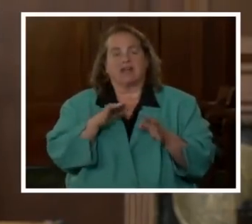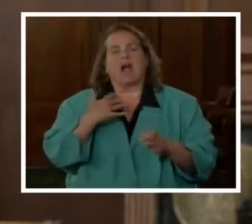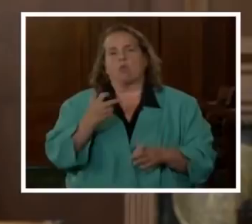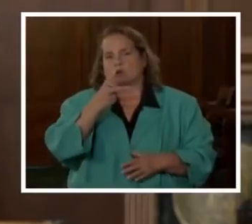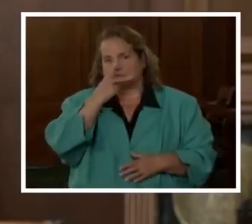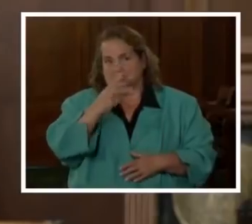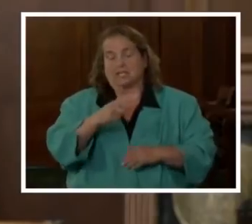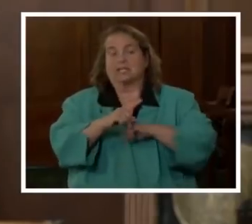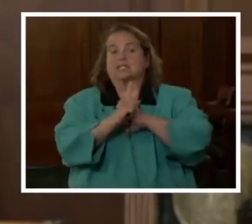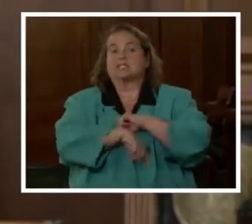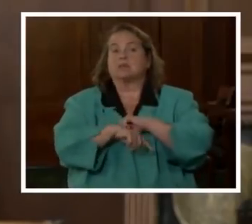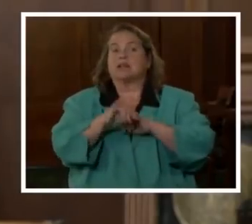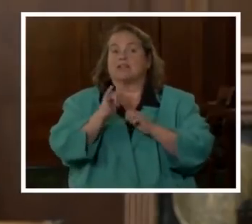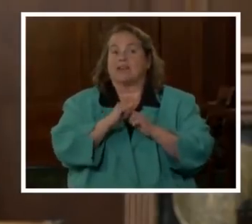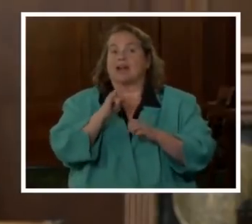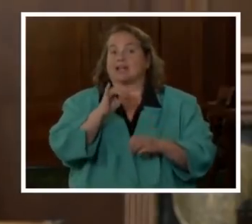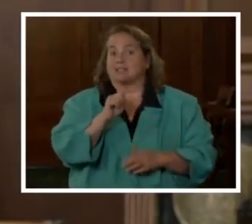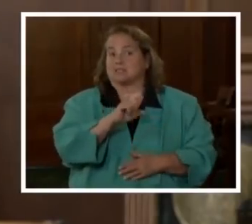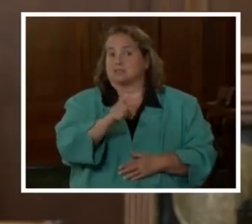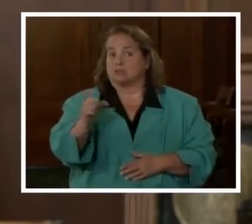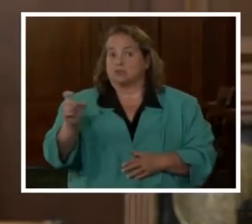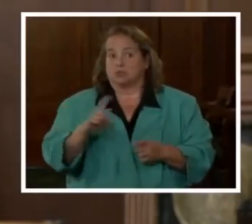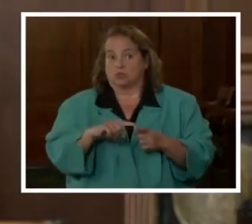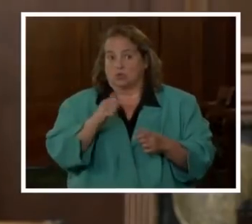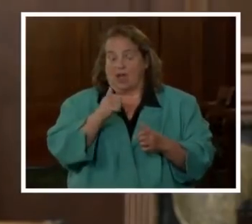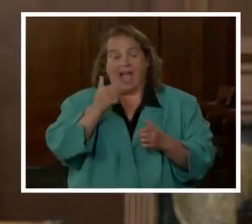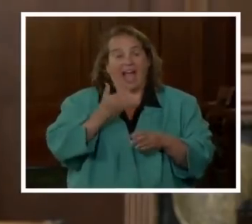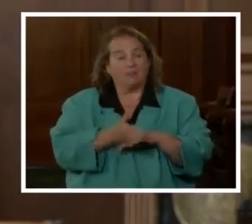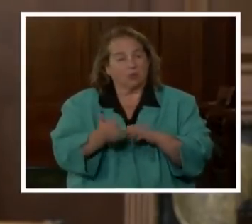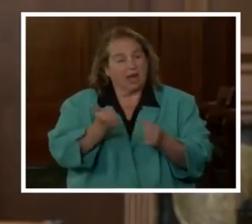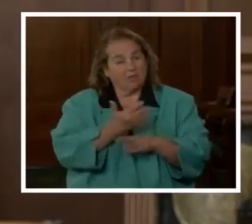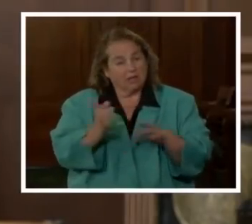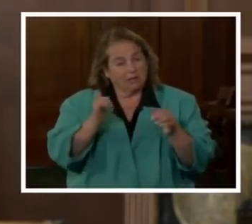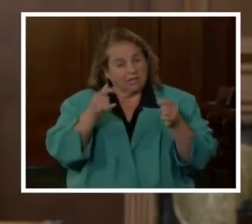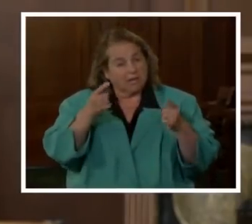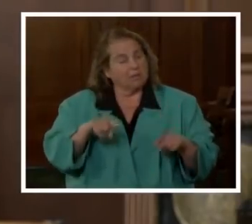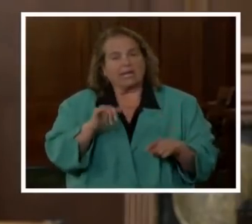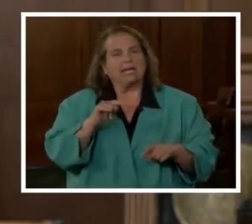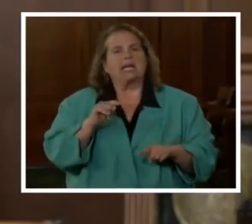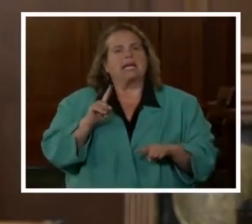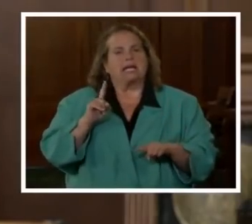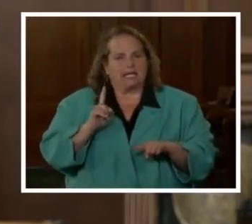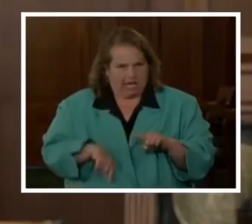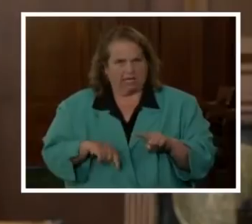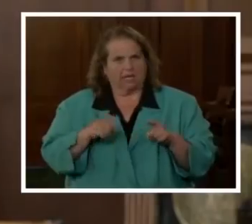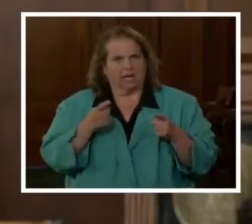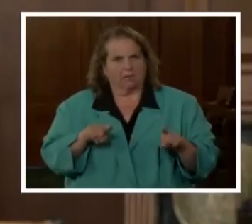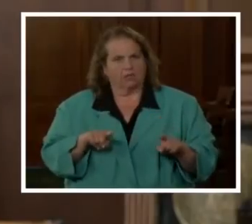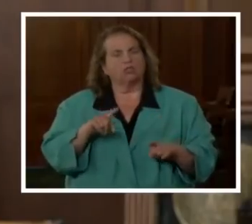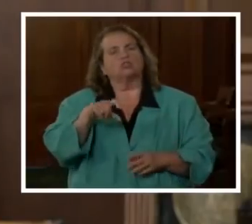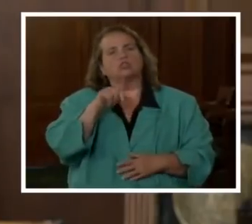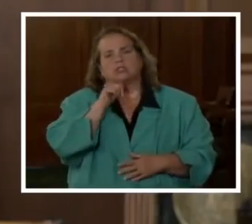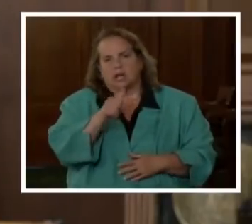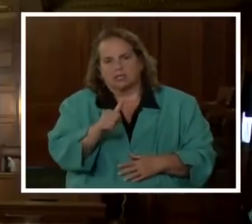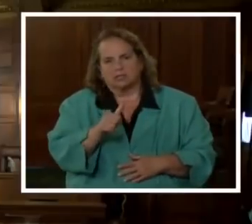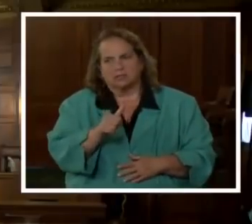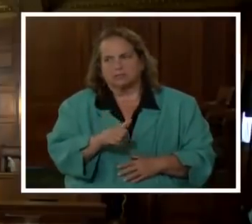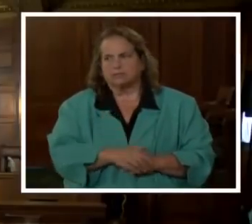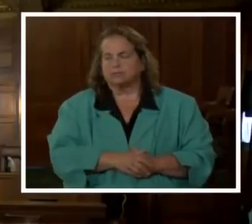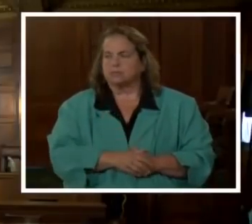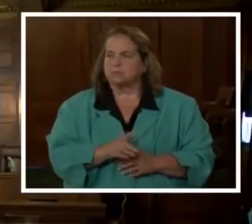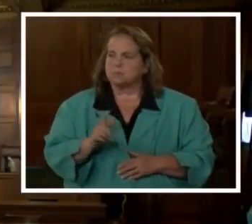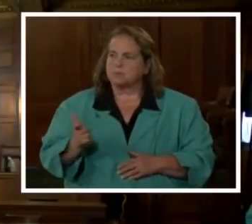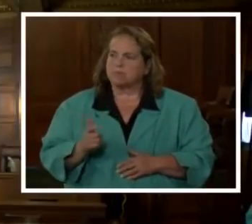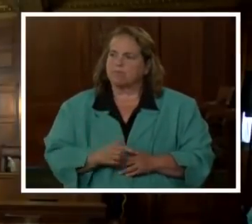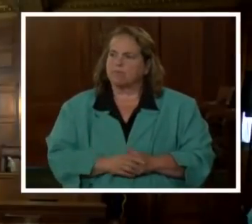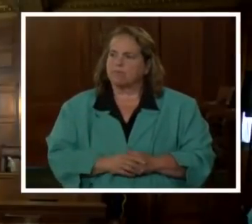the discipline that's handed out. After everything that's happened, this can happen. It shouldn't have. Joe. Are